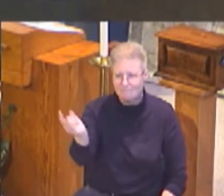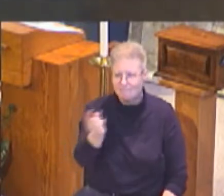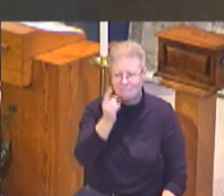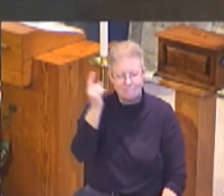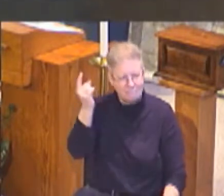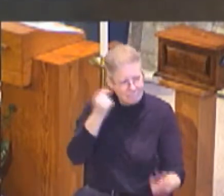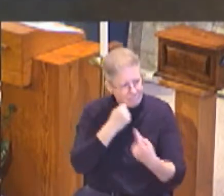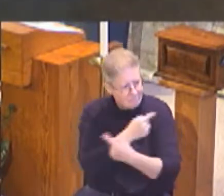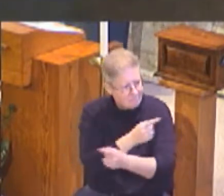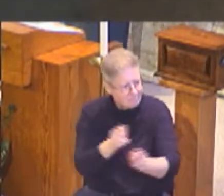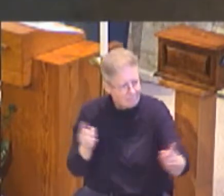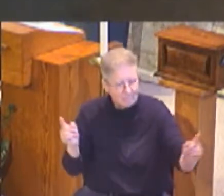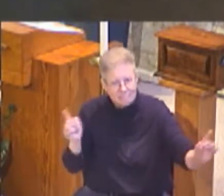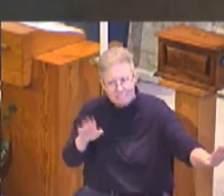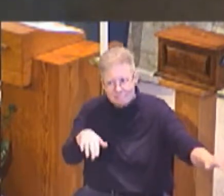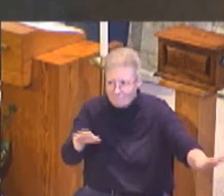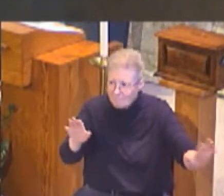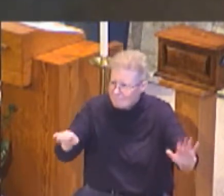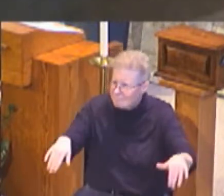hey,